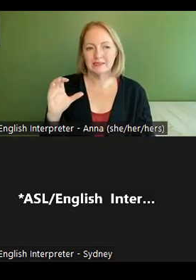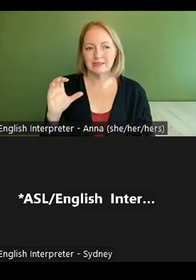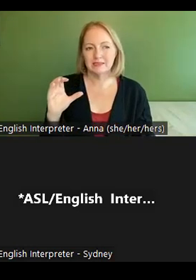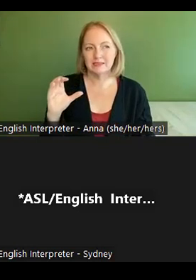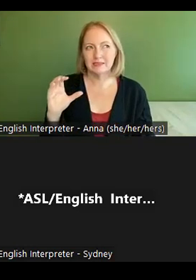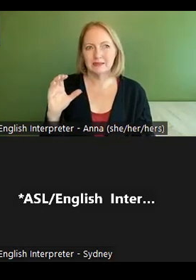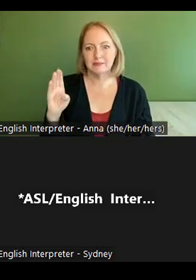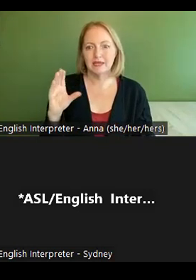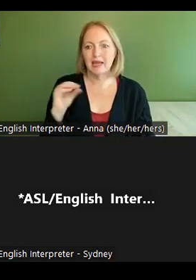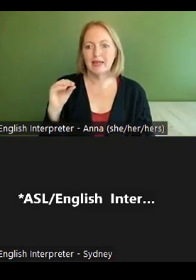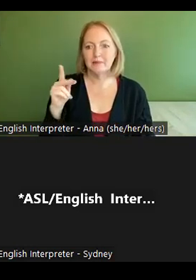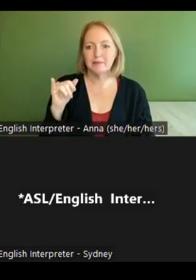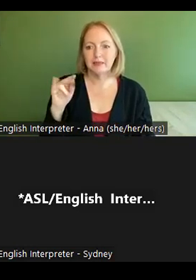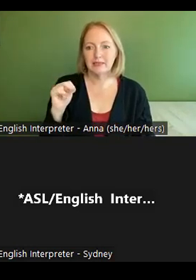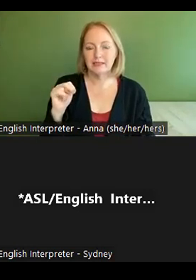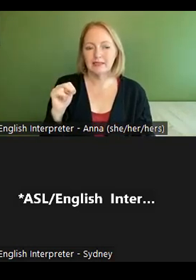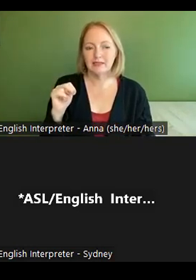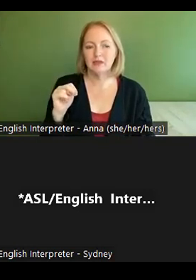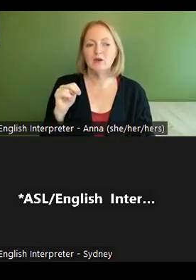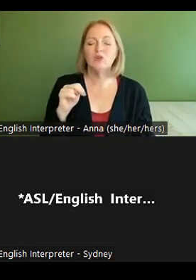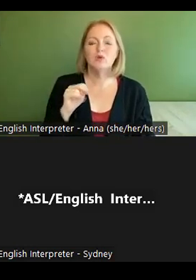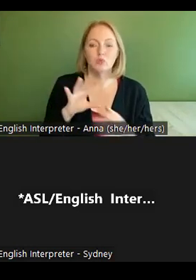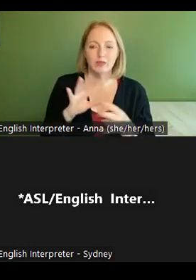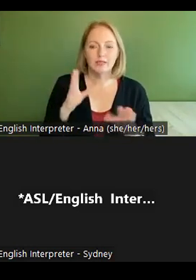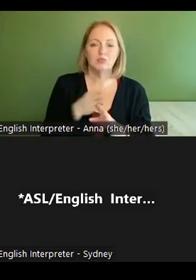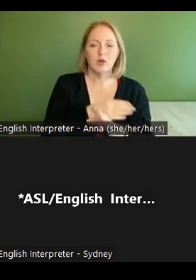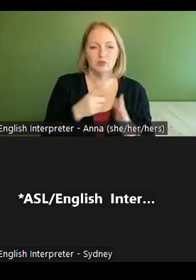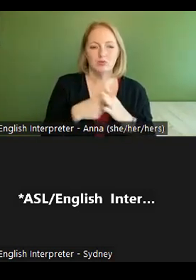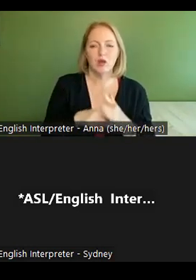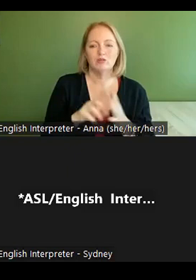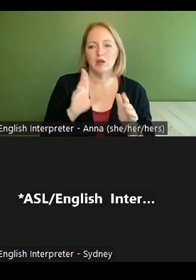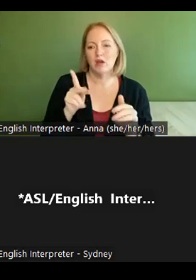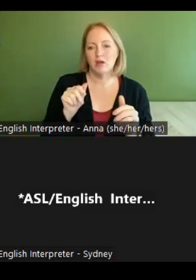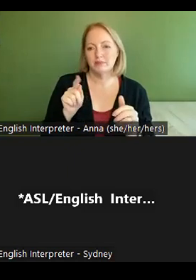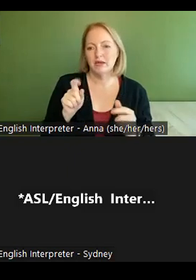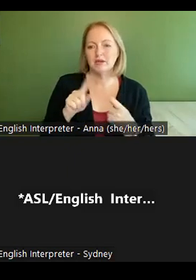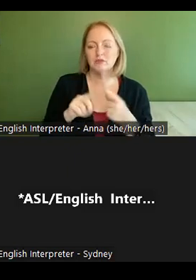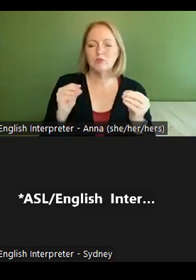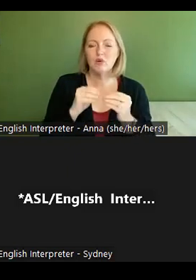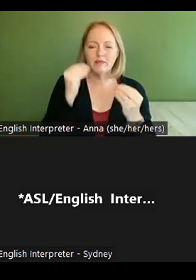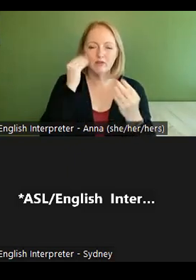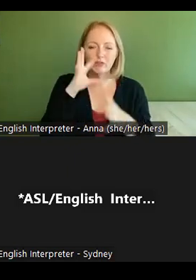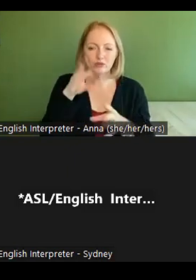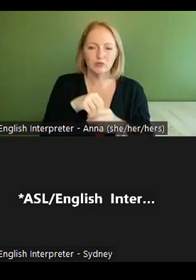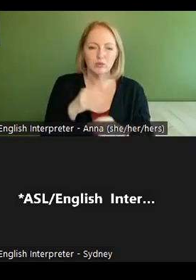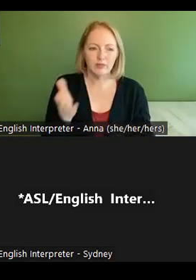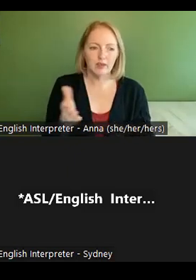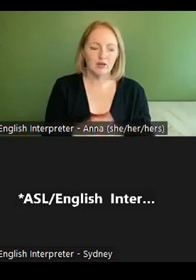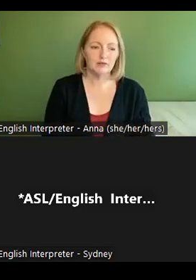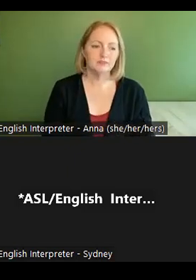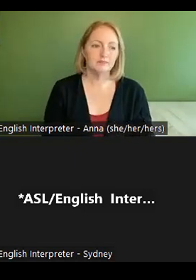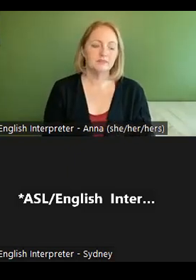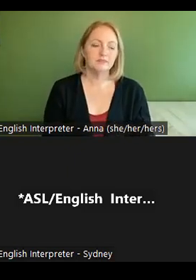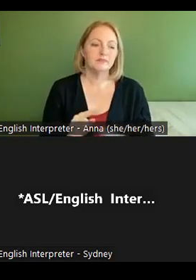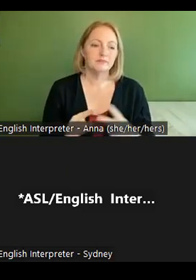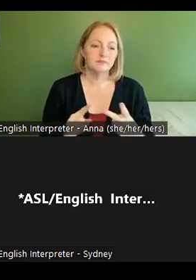that will be released prior to the launch of those updates. So more information will be included there. And then also